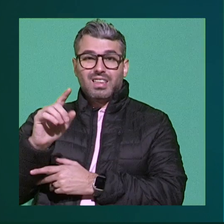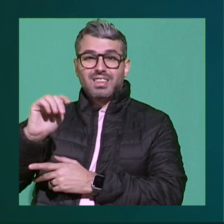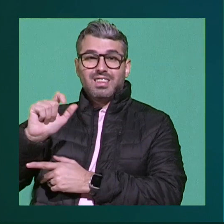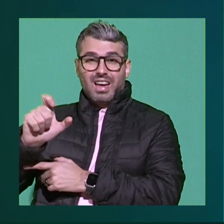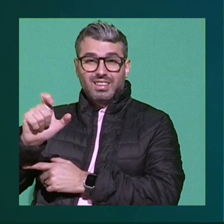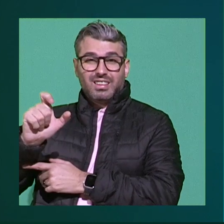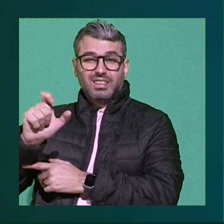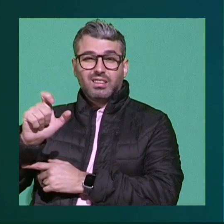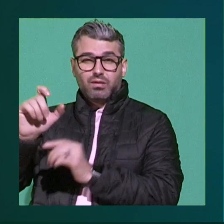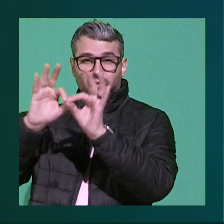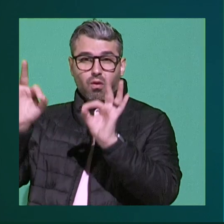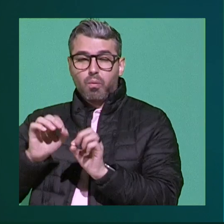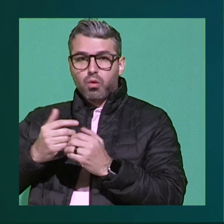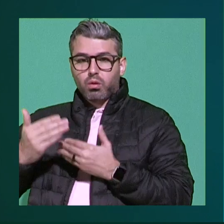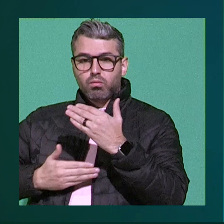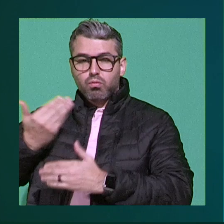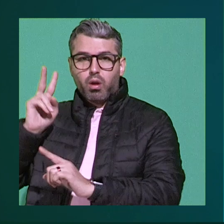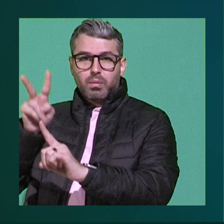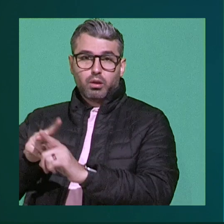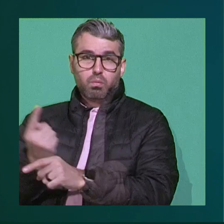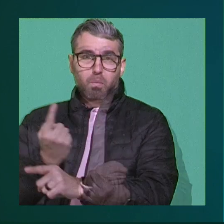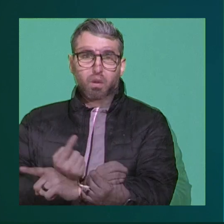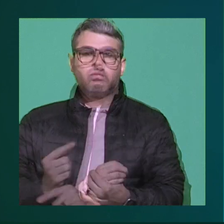taxes in order to complete applications properly.